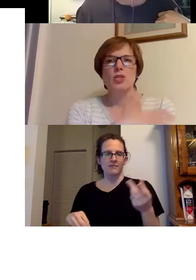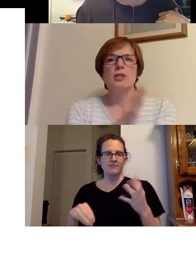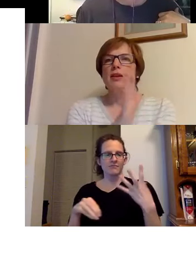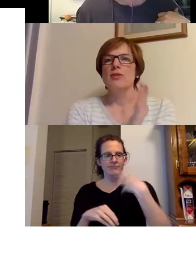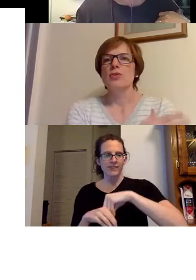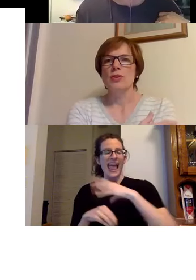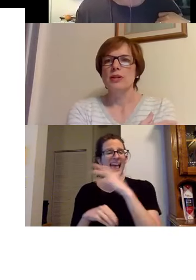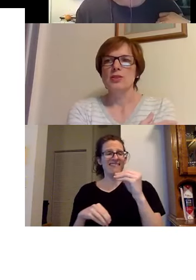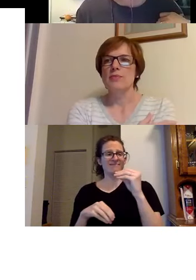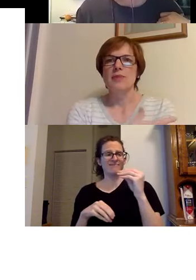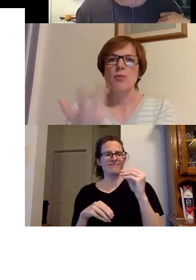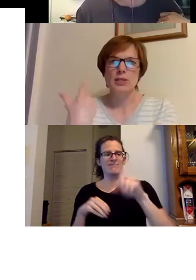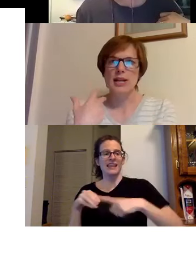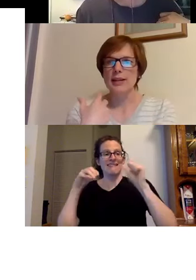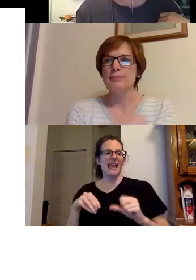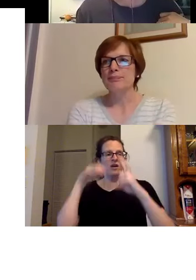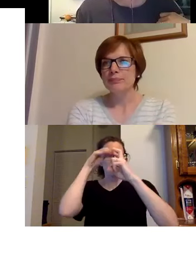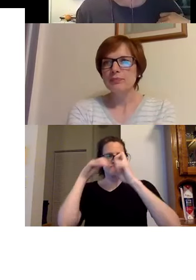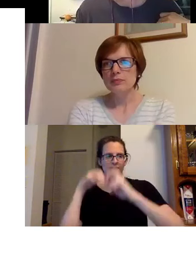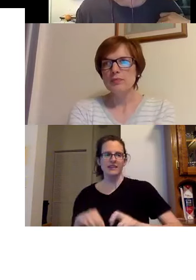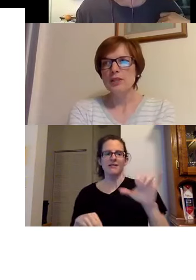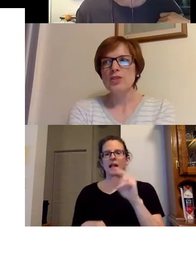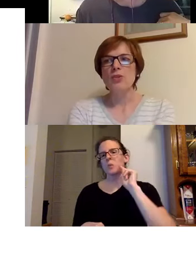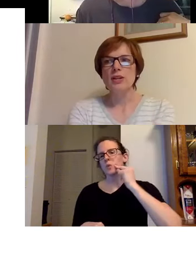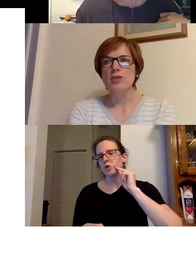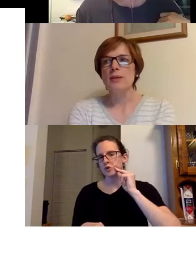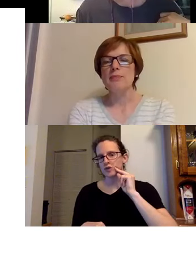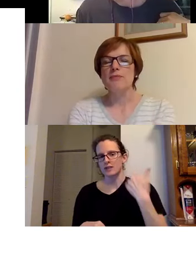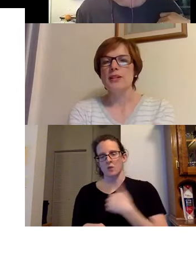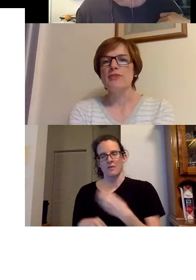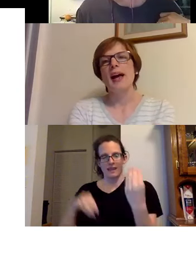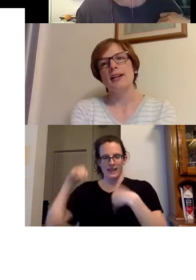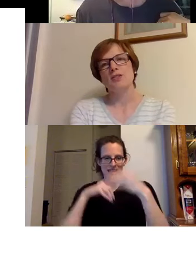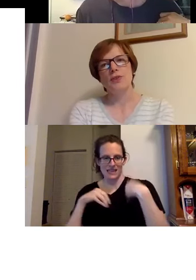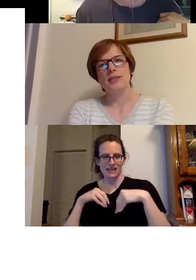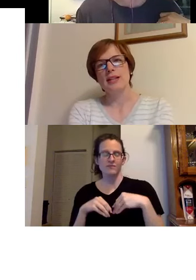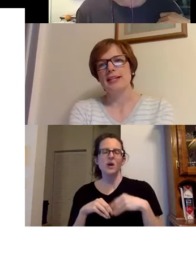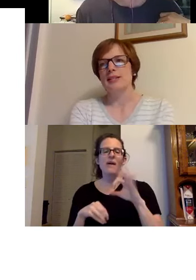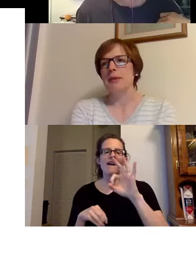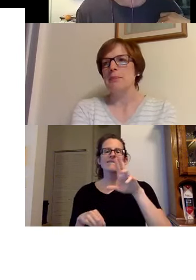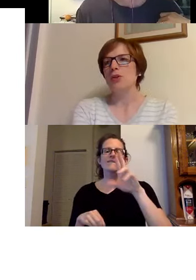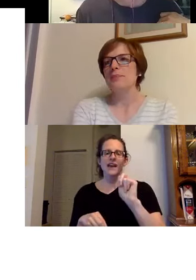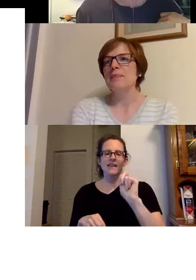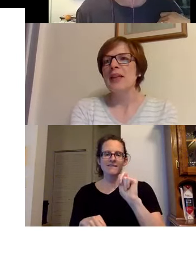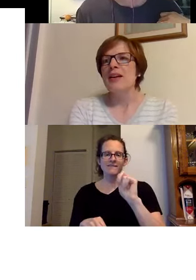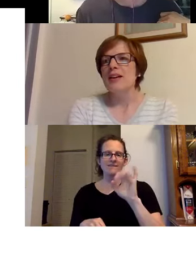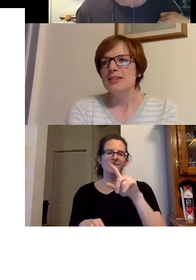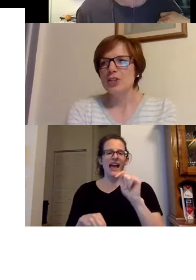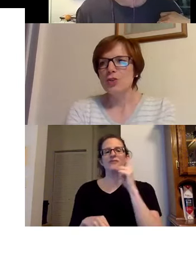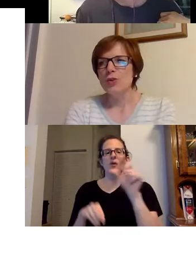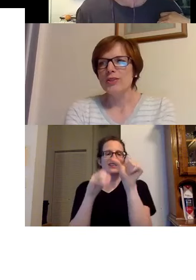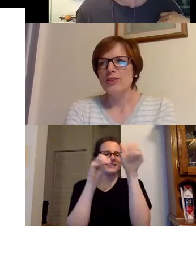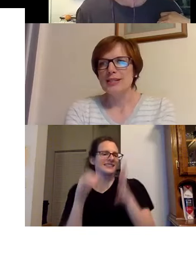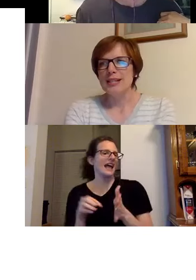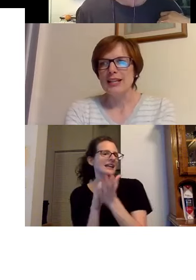metabolized just like other nutrients that we take in. So here's some fun facts for the science people.